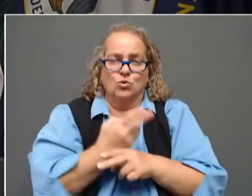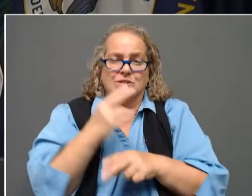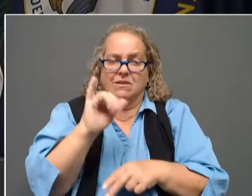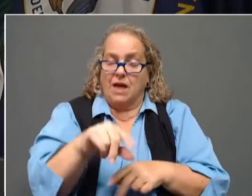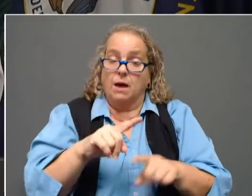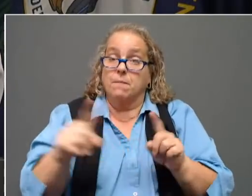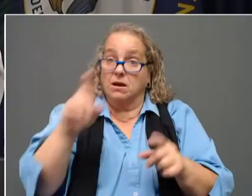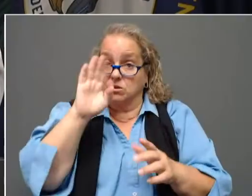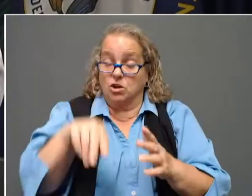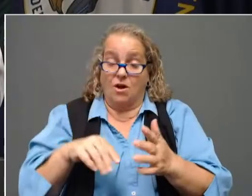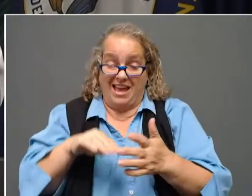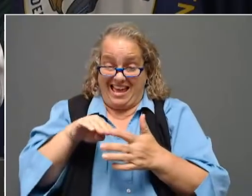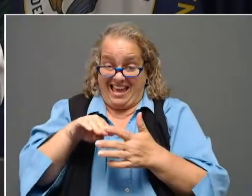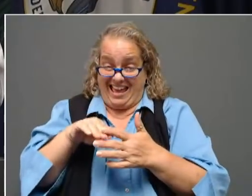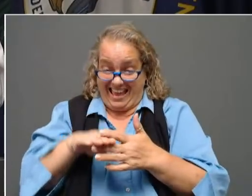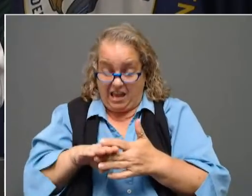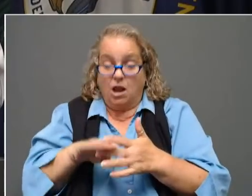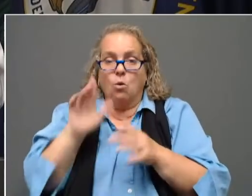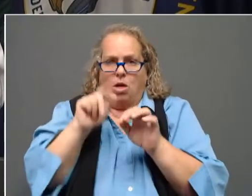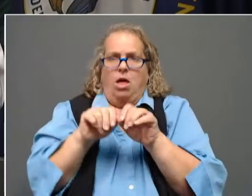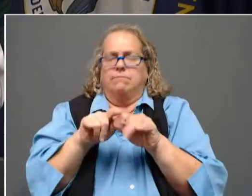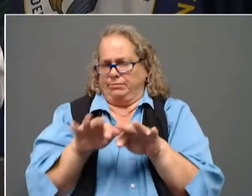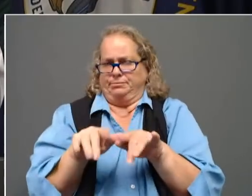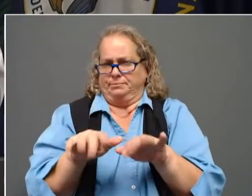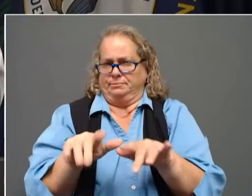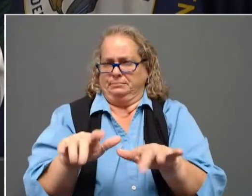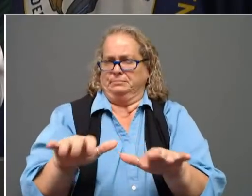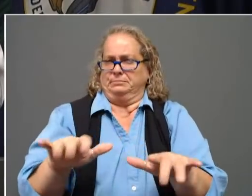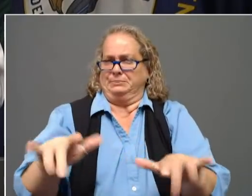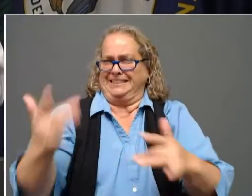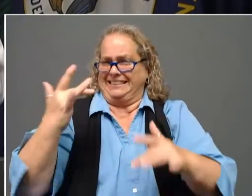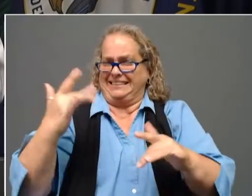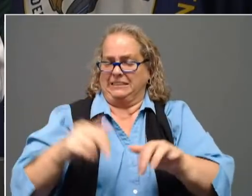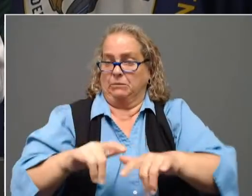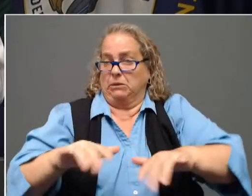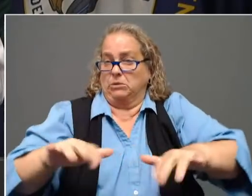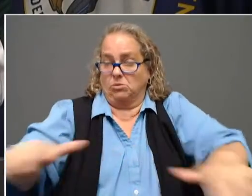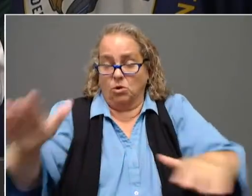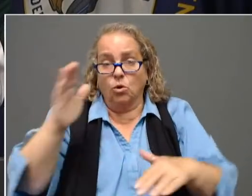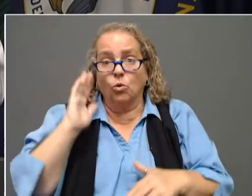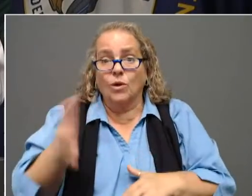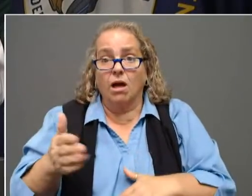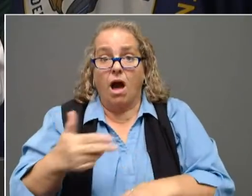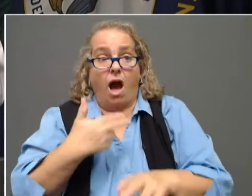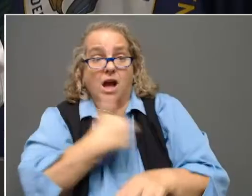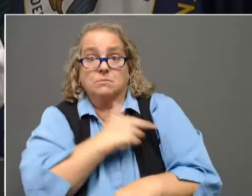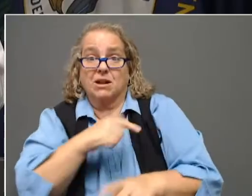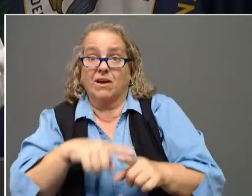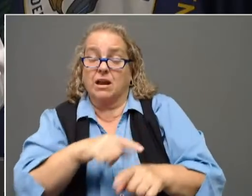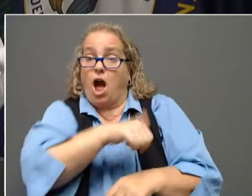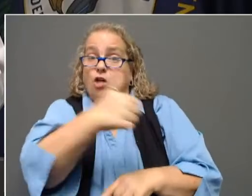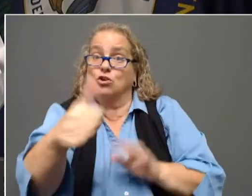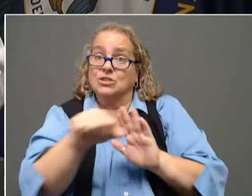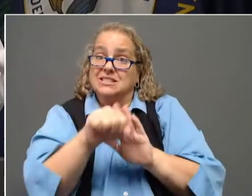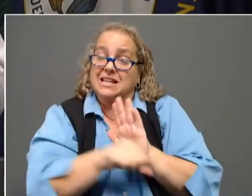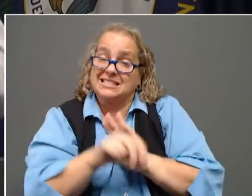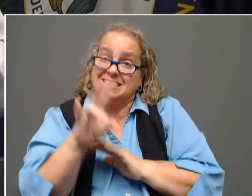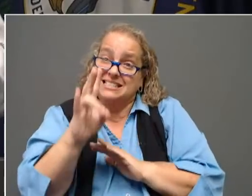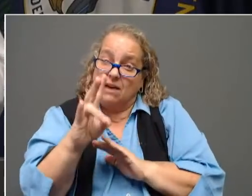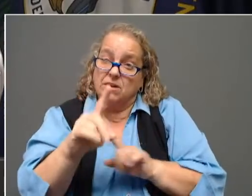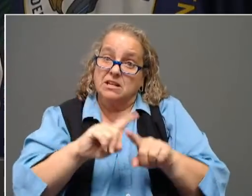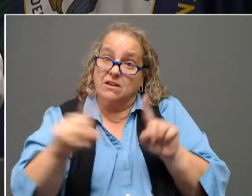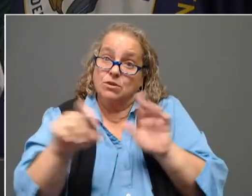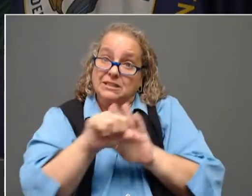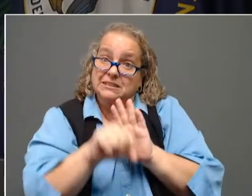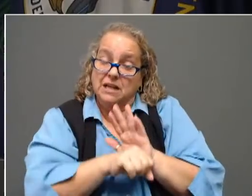bad last year. Hospitals, I already said, are bulging in the southern states, and overwhelmingly, this